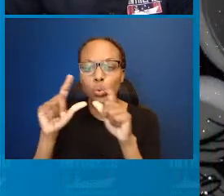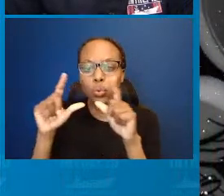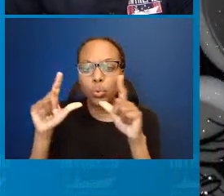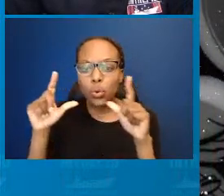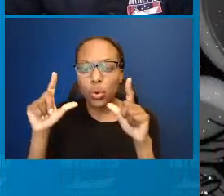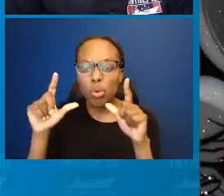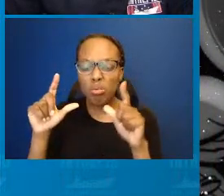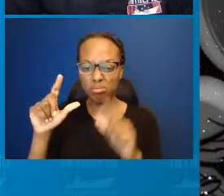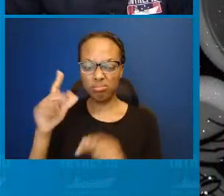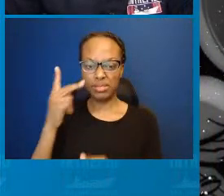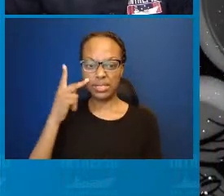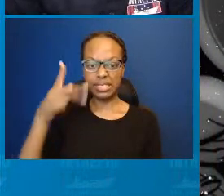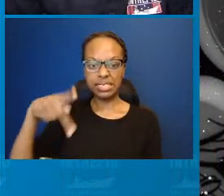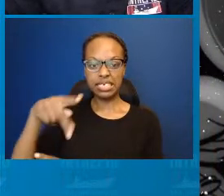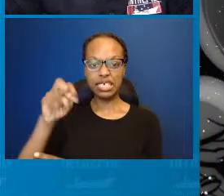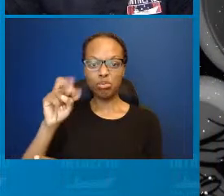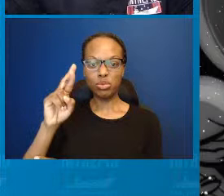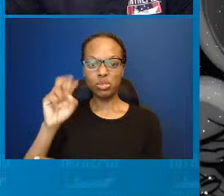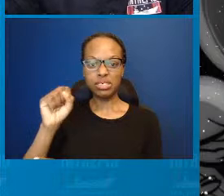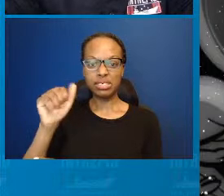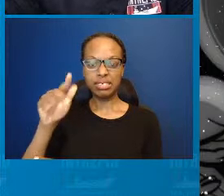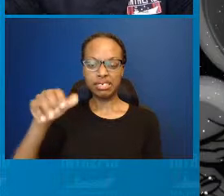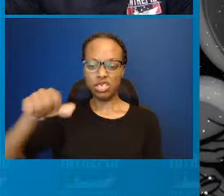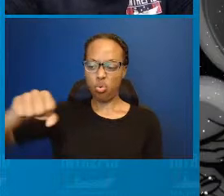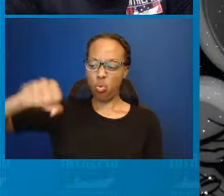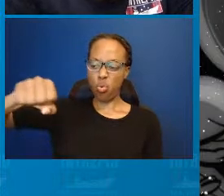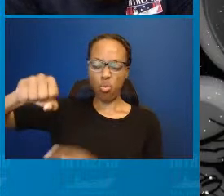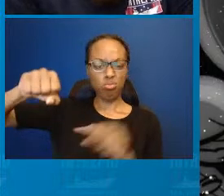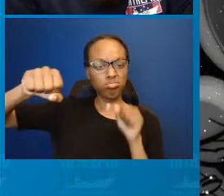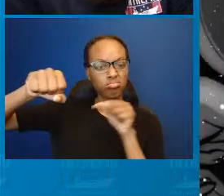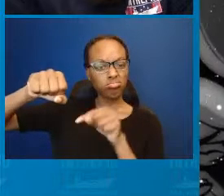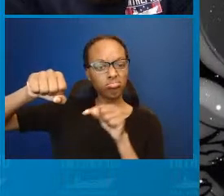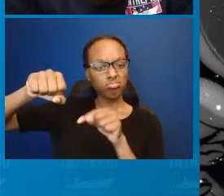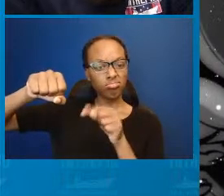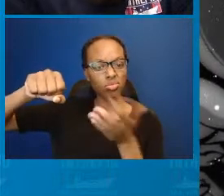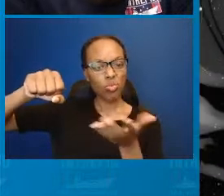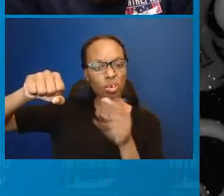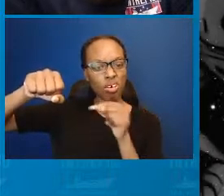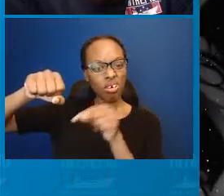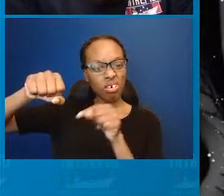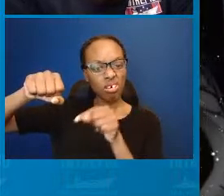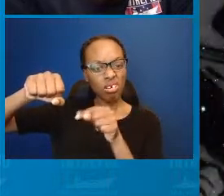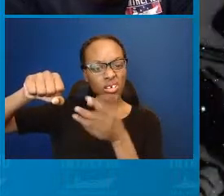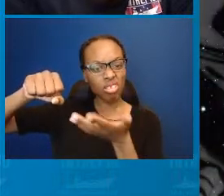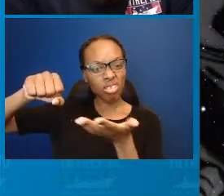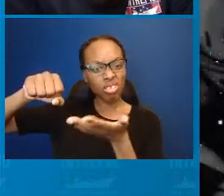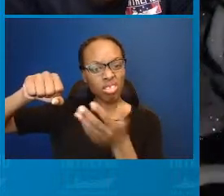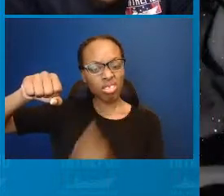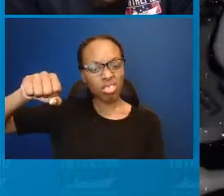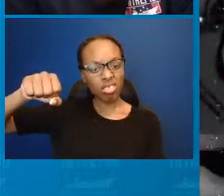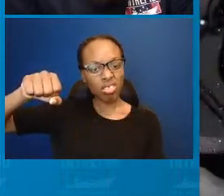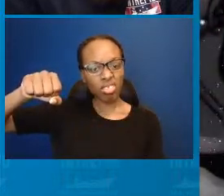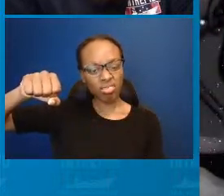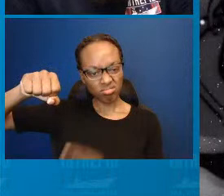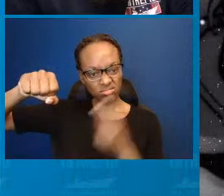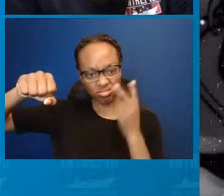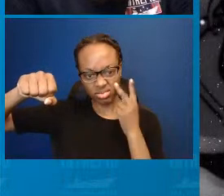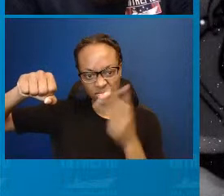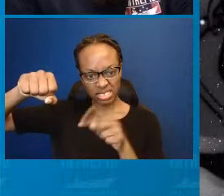he's holding. And let's get rid of these lines too. What is he holding? What's in his